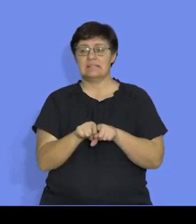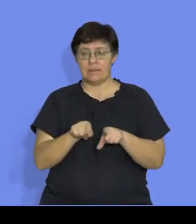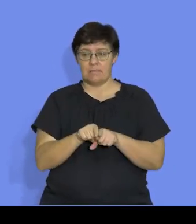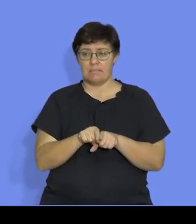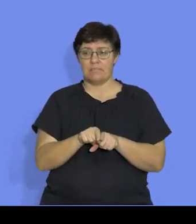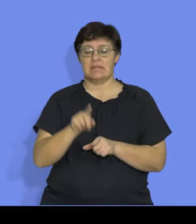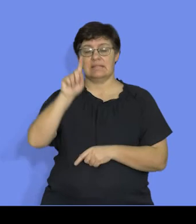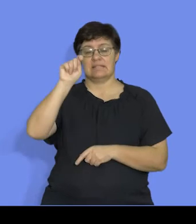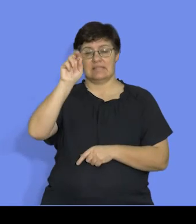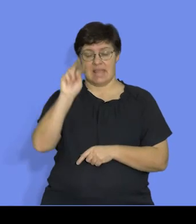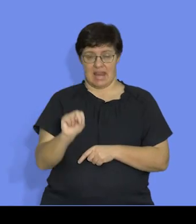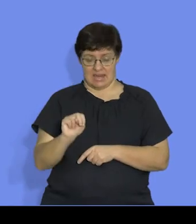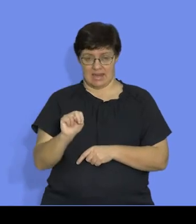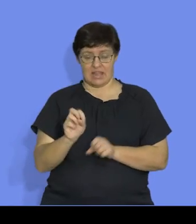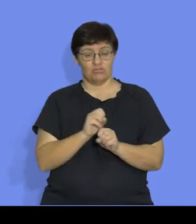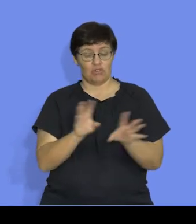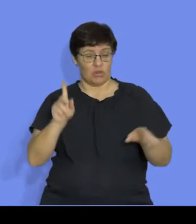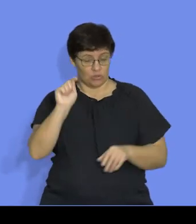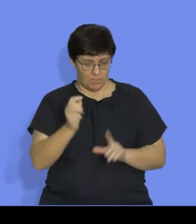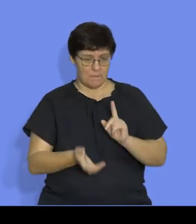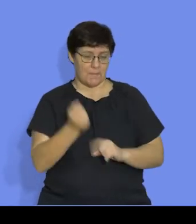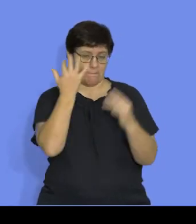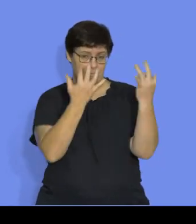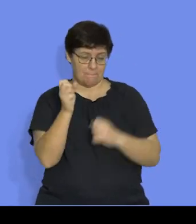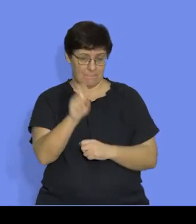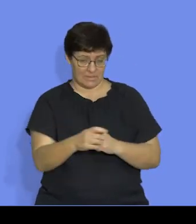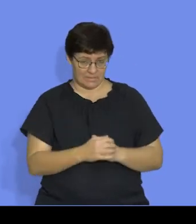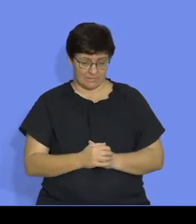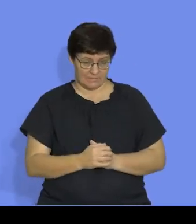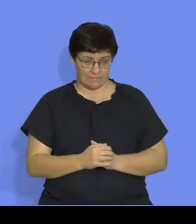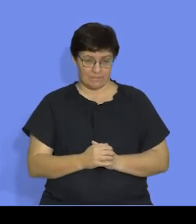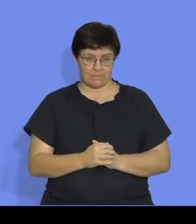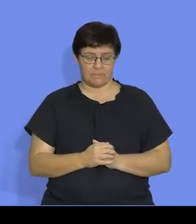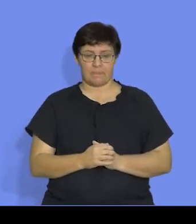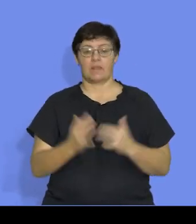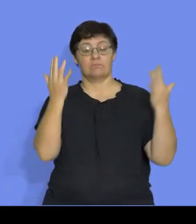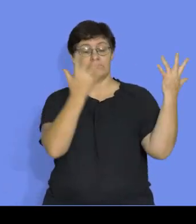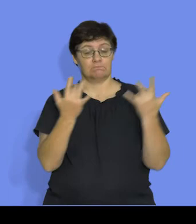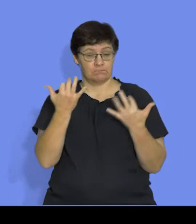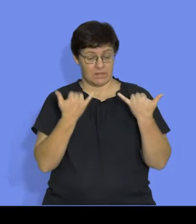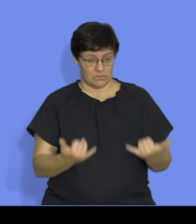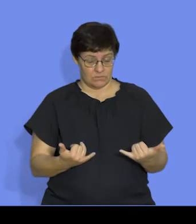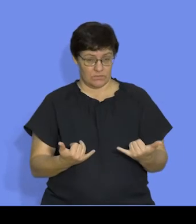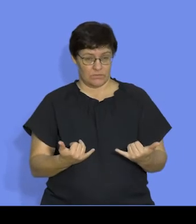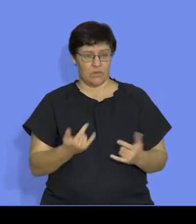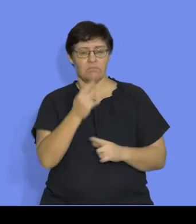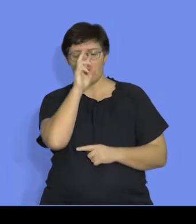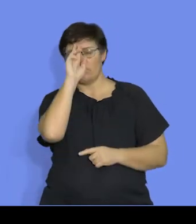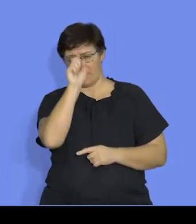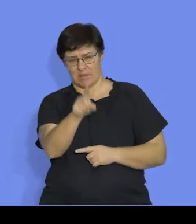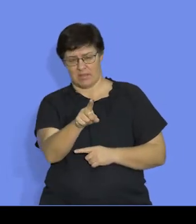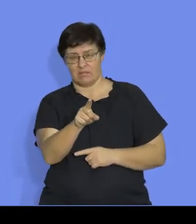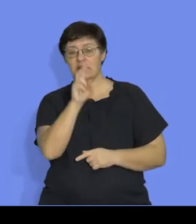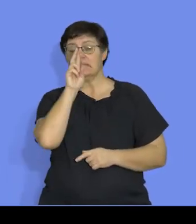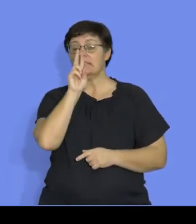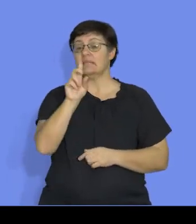term Tn. So I'm going to go through the working out now, but please just remember that as soon